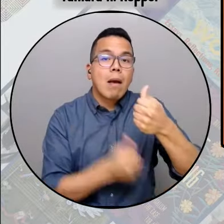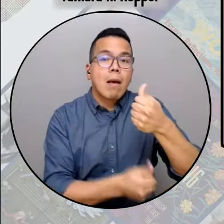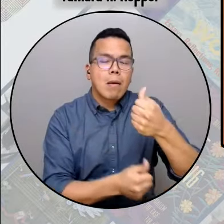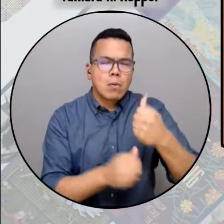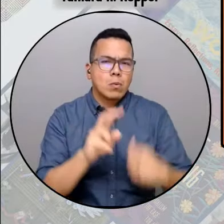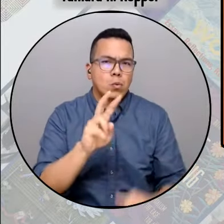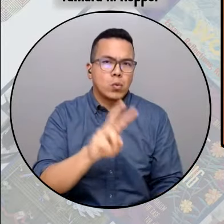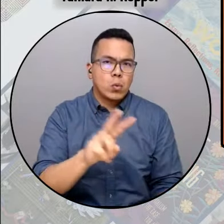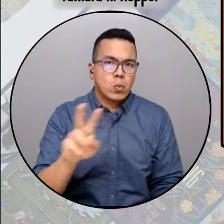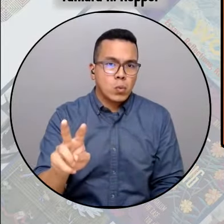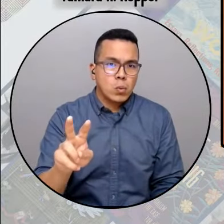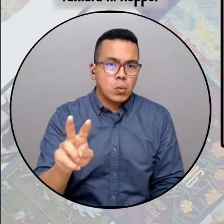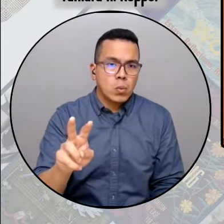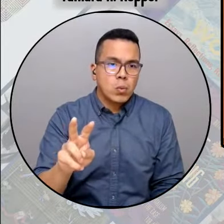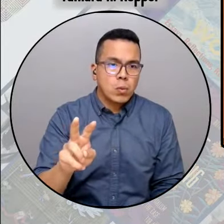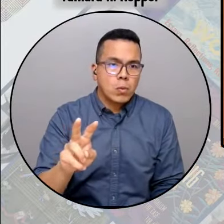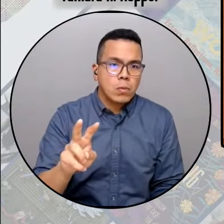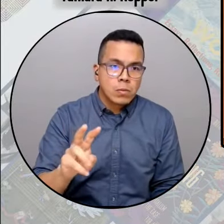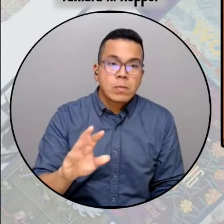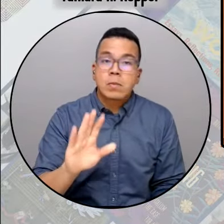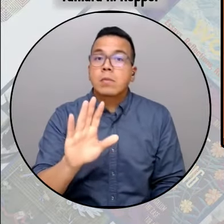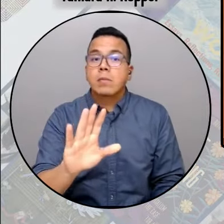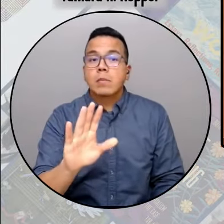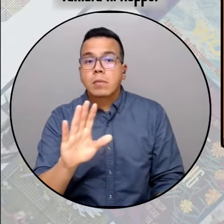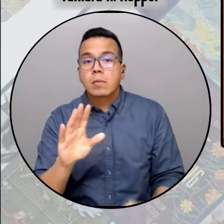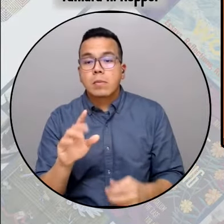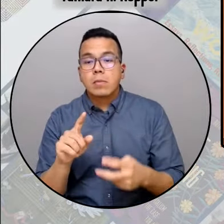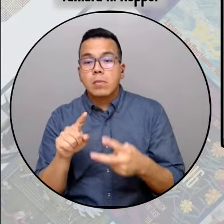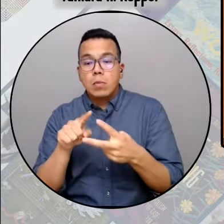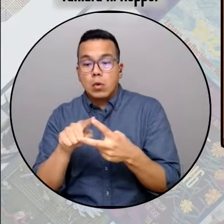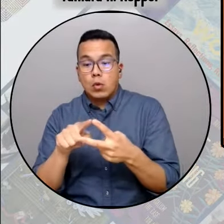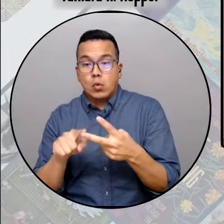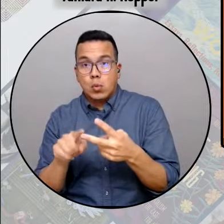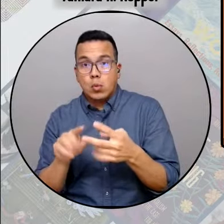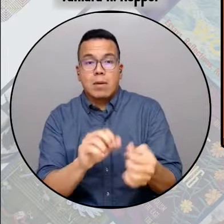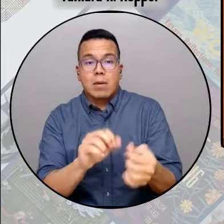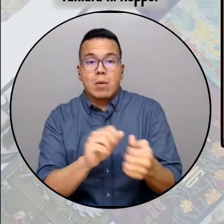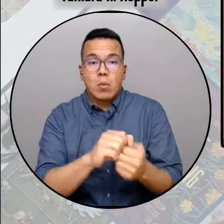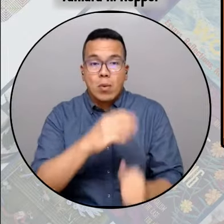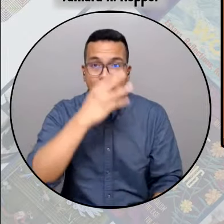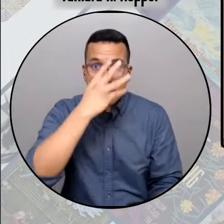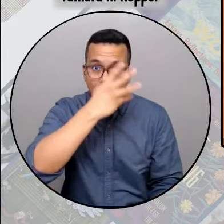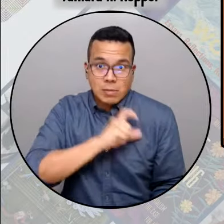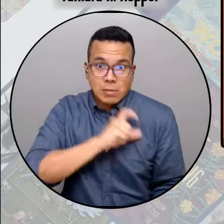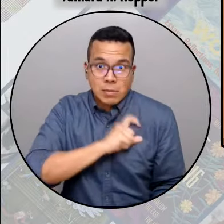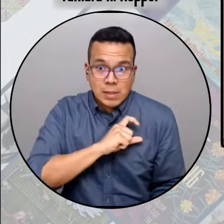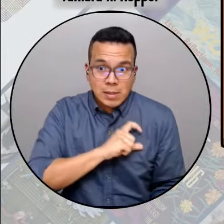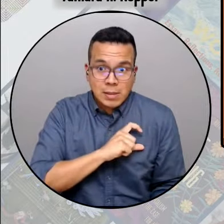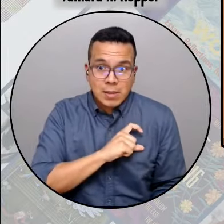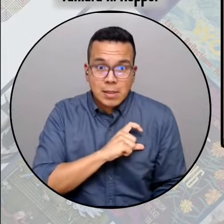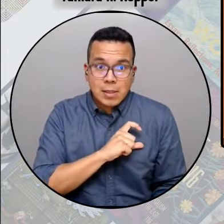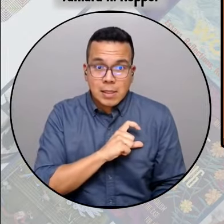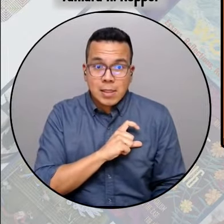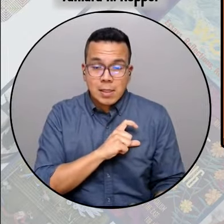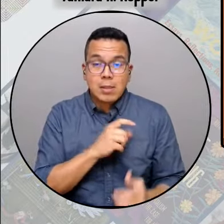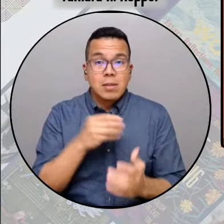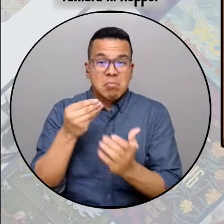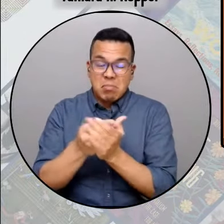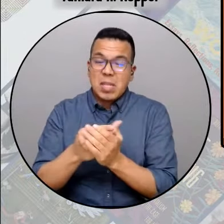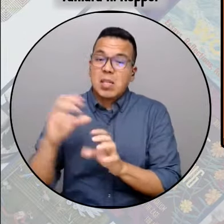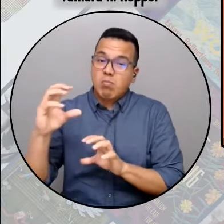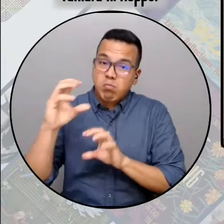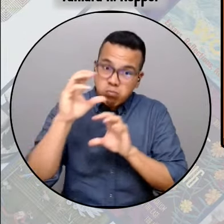two agencies that are associated with immigration enforcement that get actually a significant share of the budget